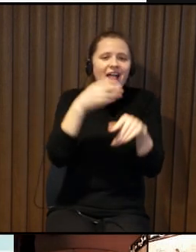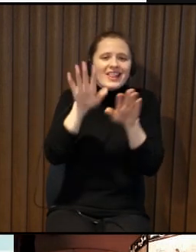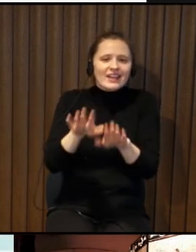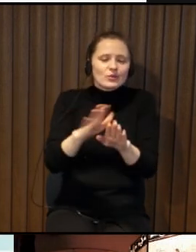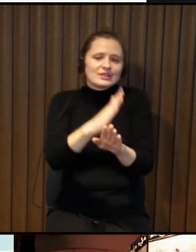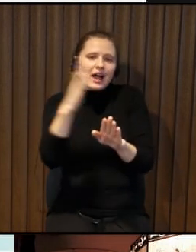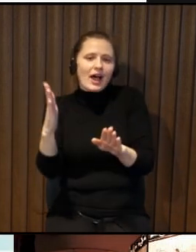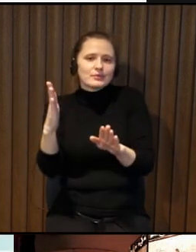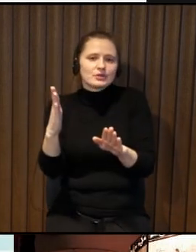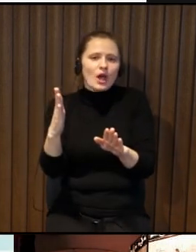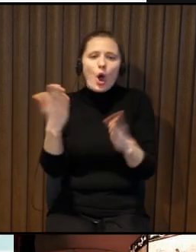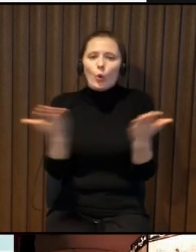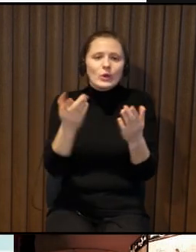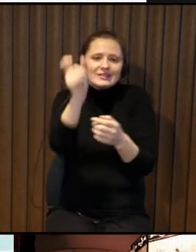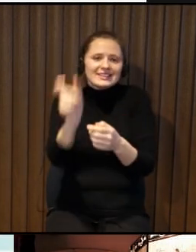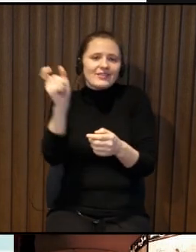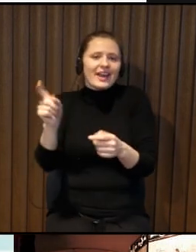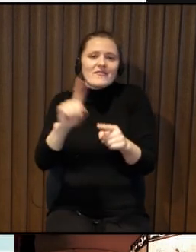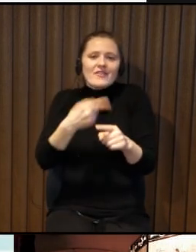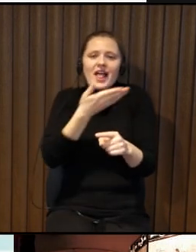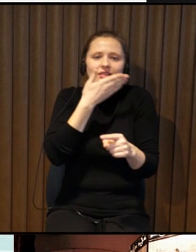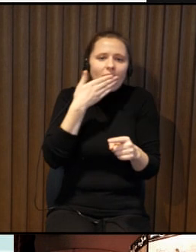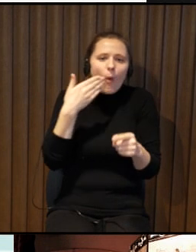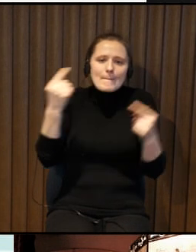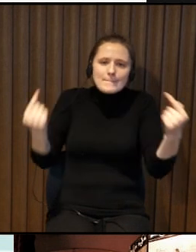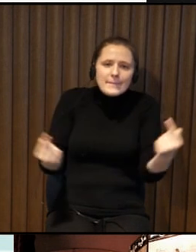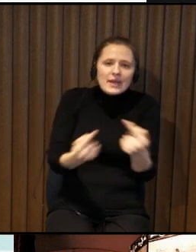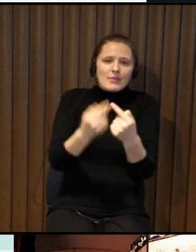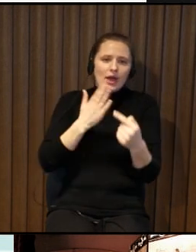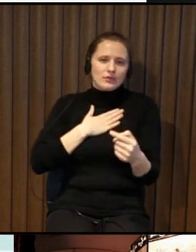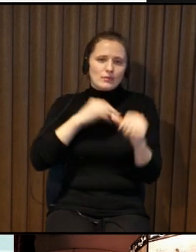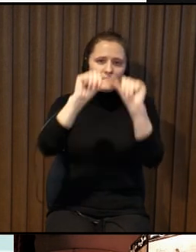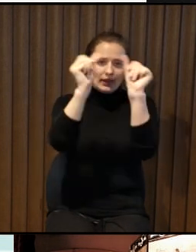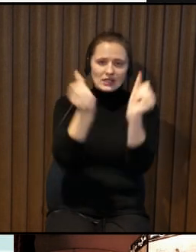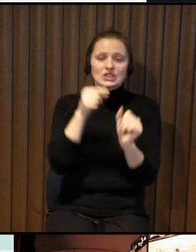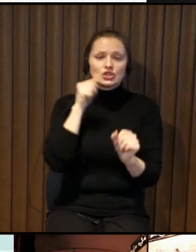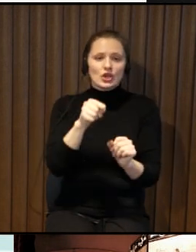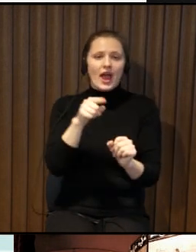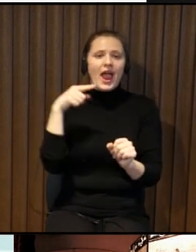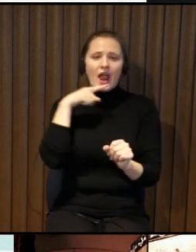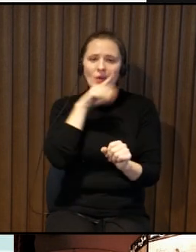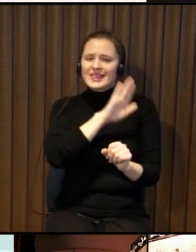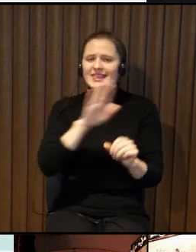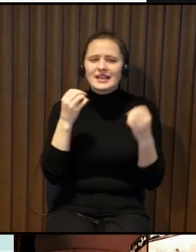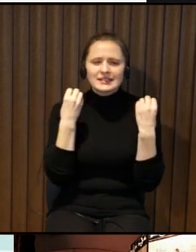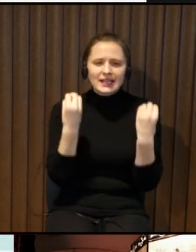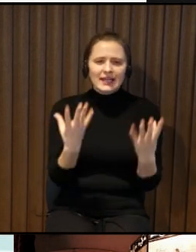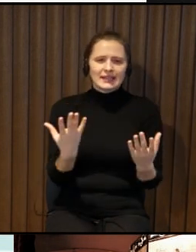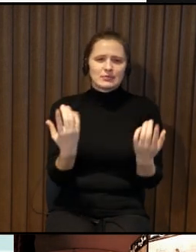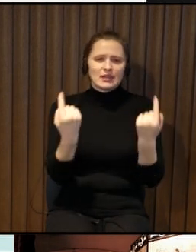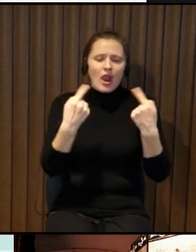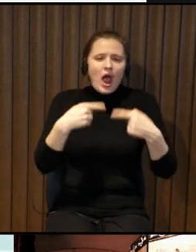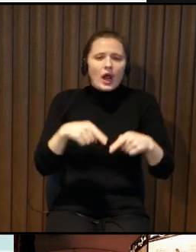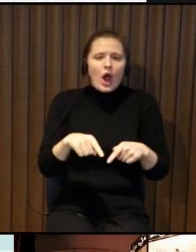In this period of austerity and economic uncertainty, I can say that this will save